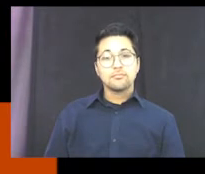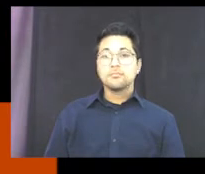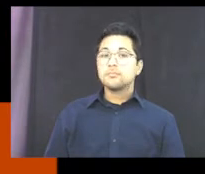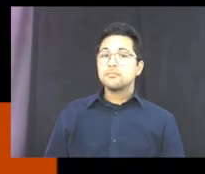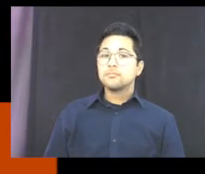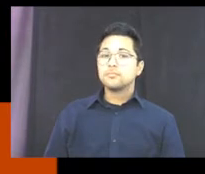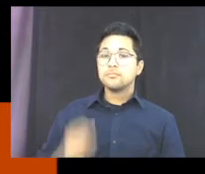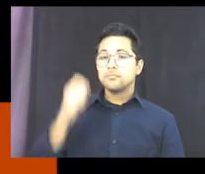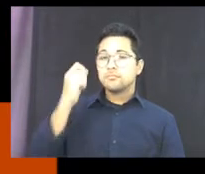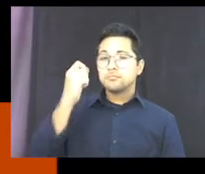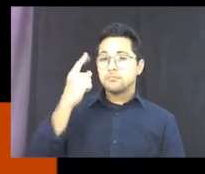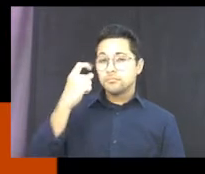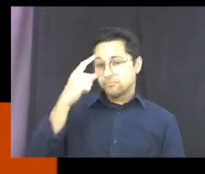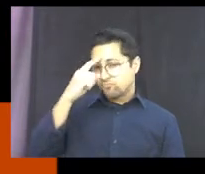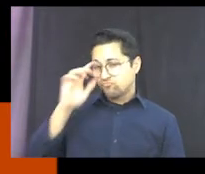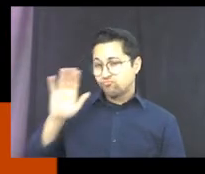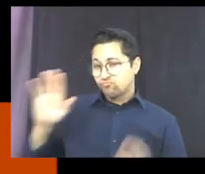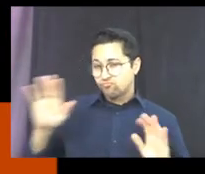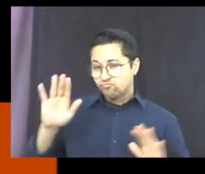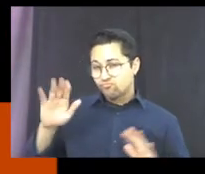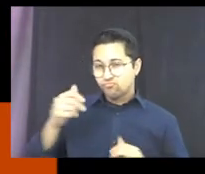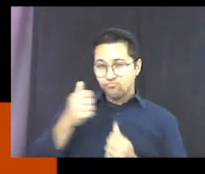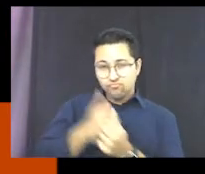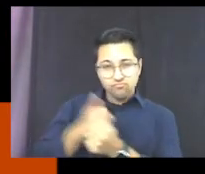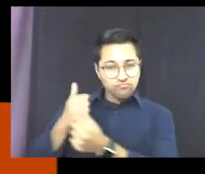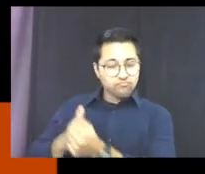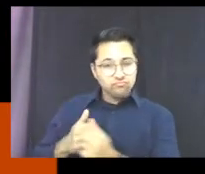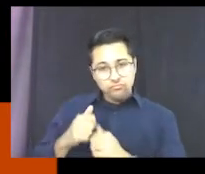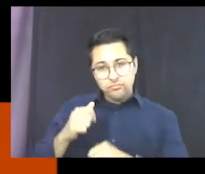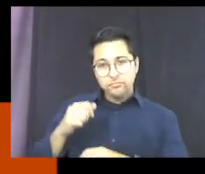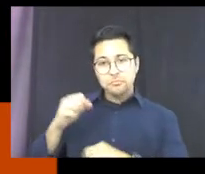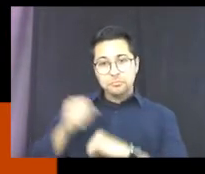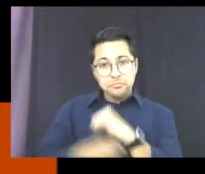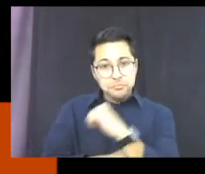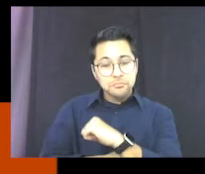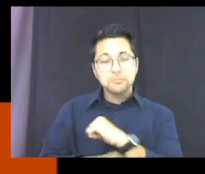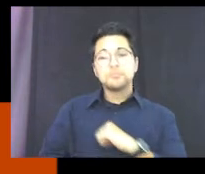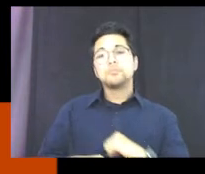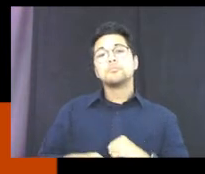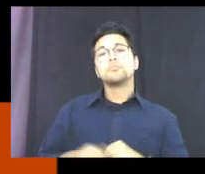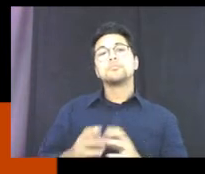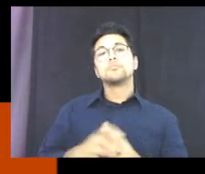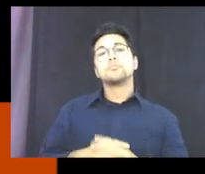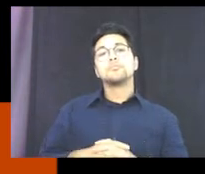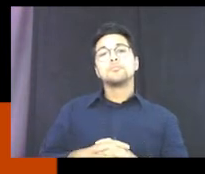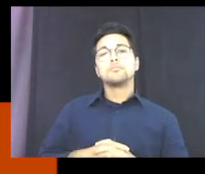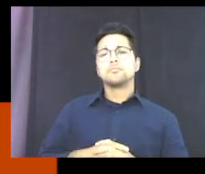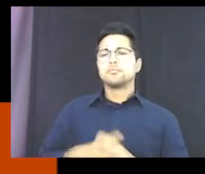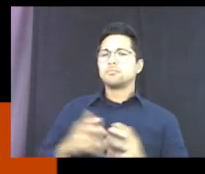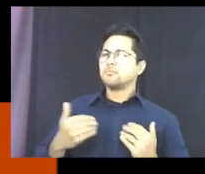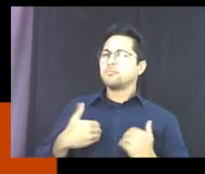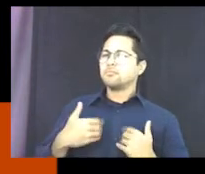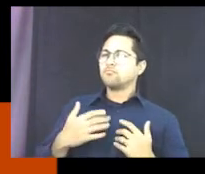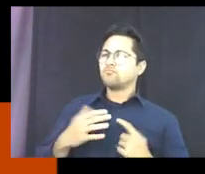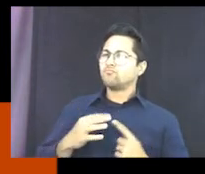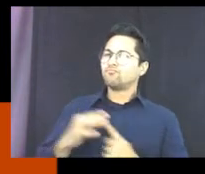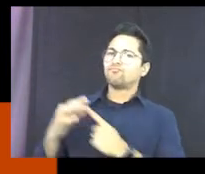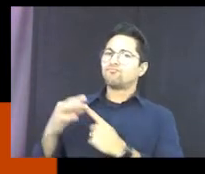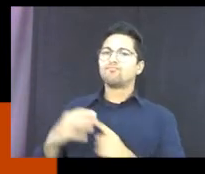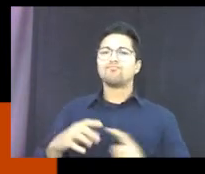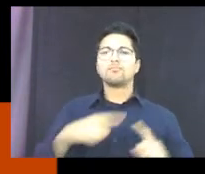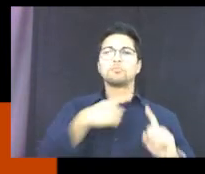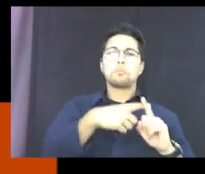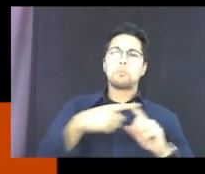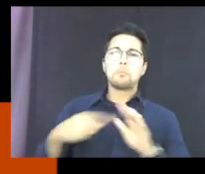Each of the common structures that most social and support groups for autistic adults utilize have unique pros and